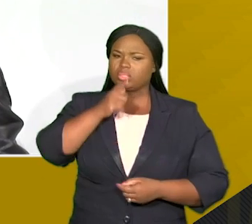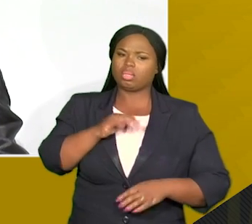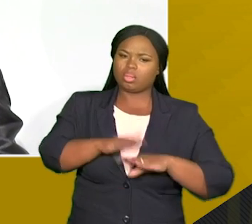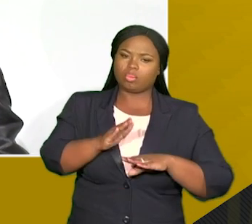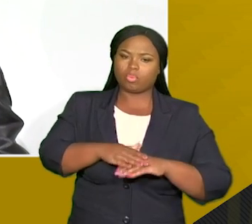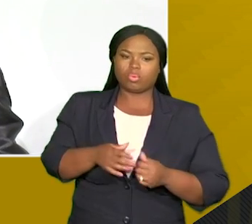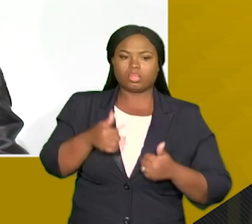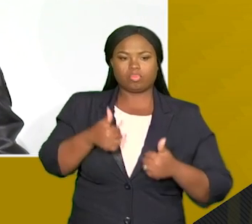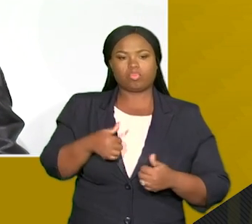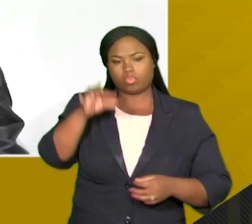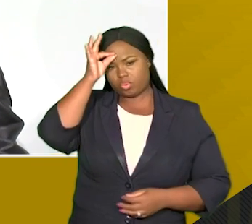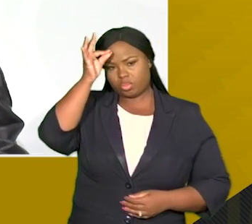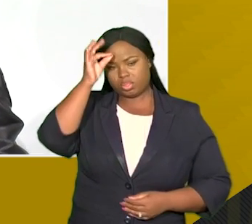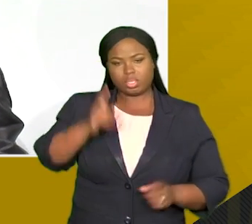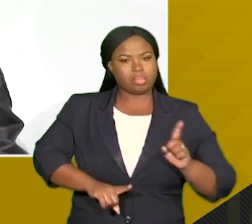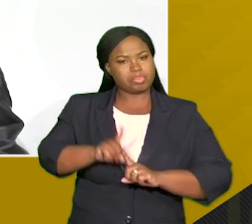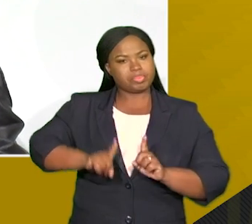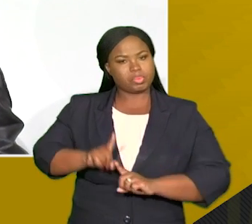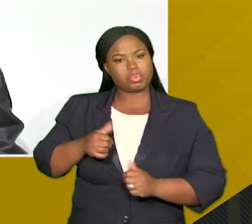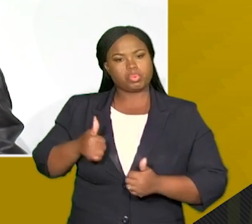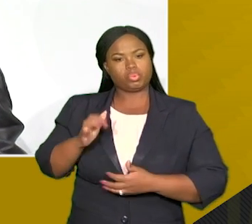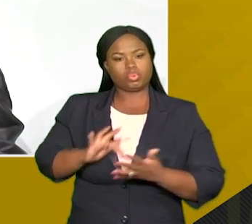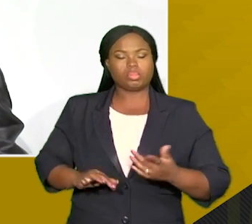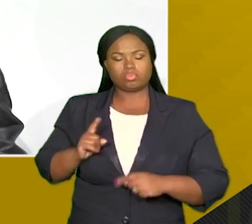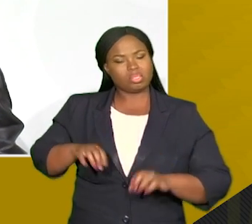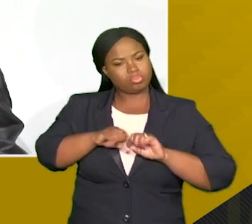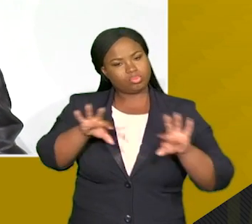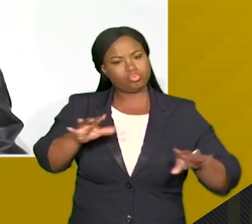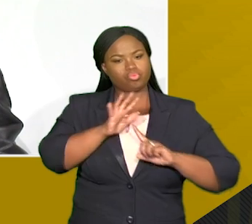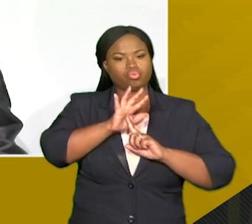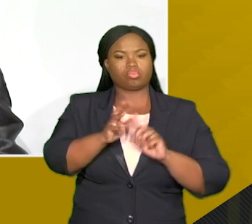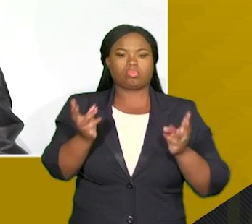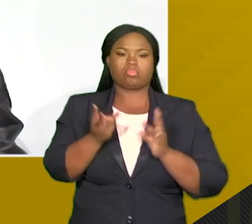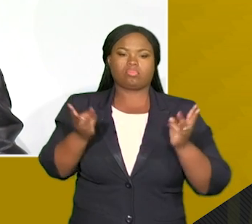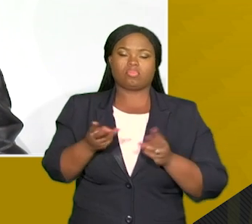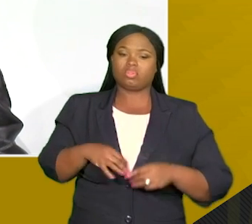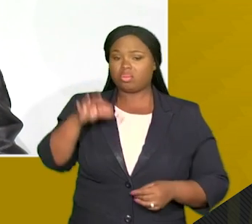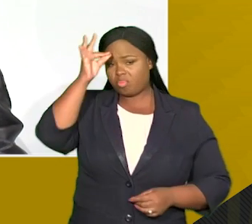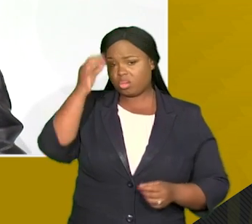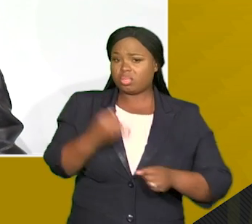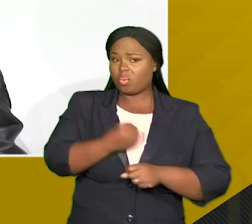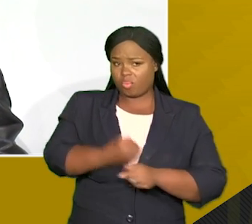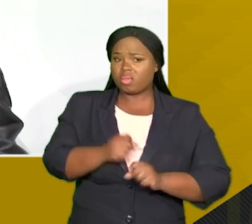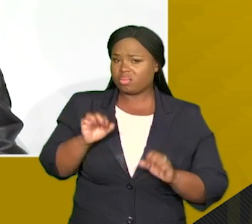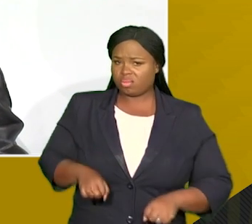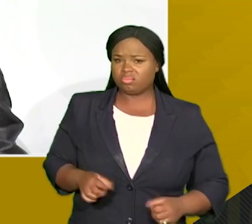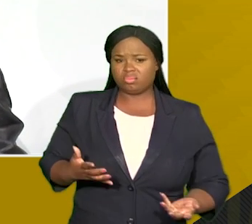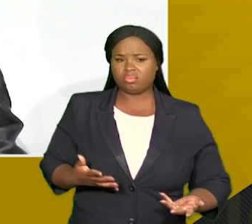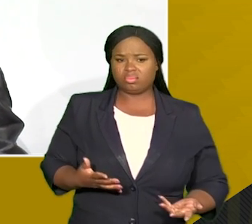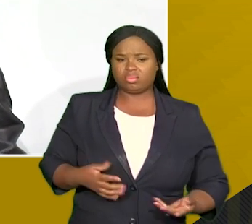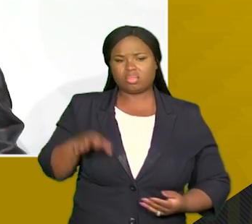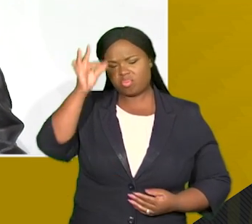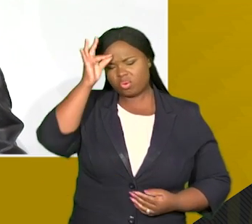are doing, that the successes that we have. We need to take it out there and show to the people that the police are working, the police are